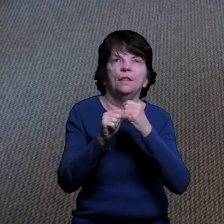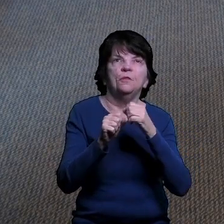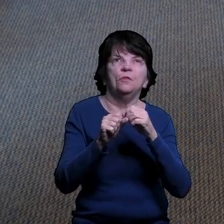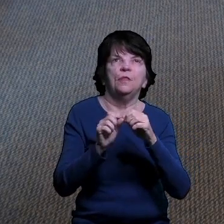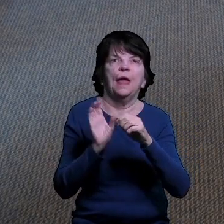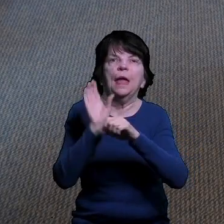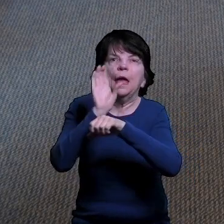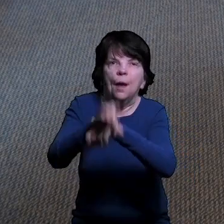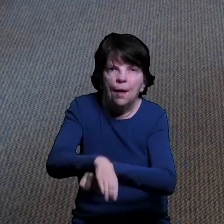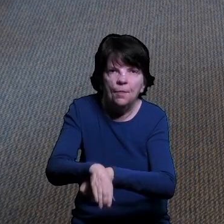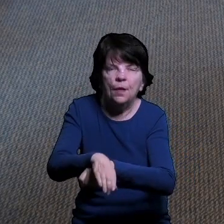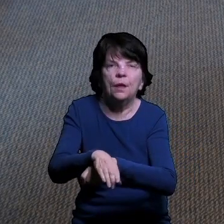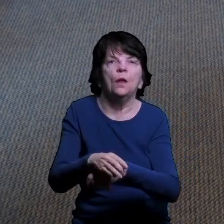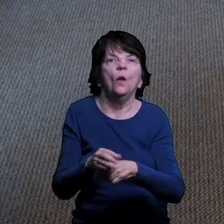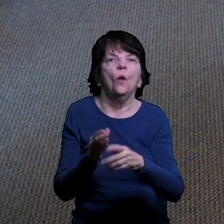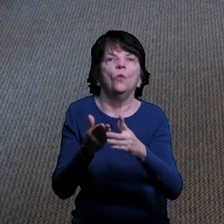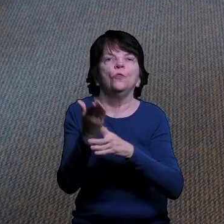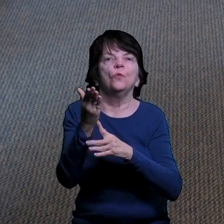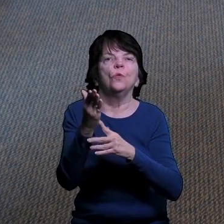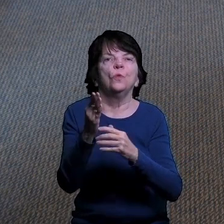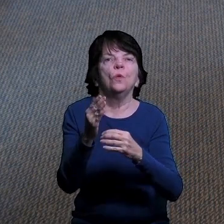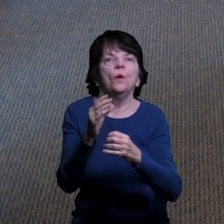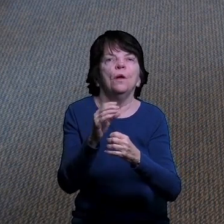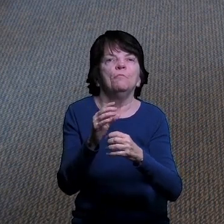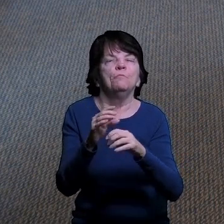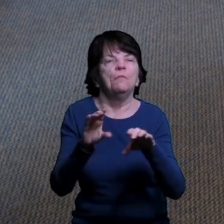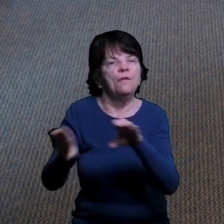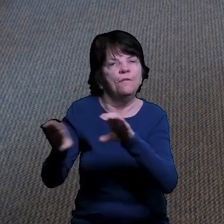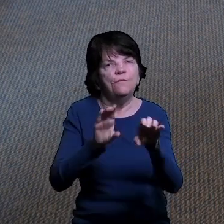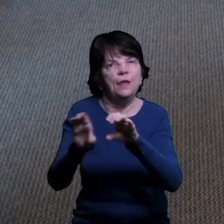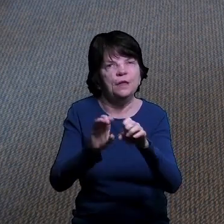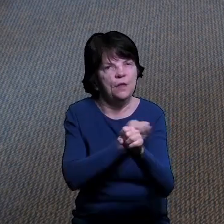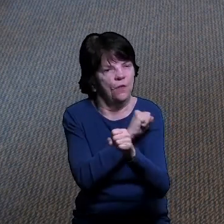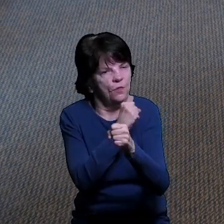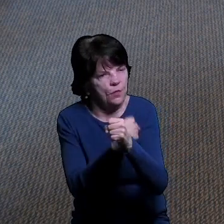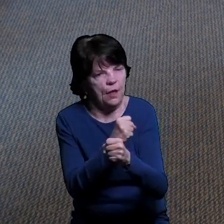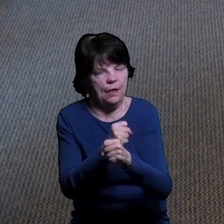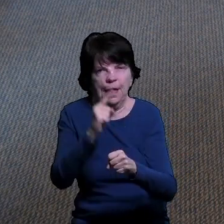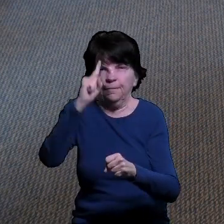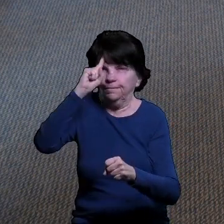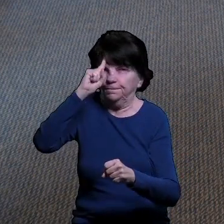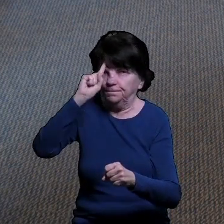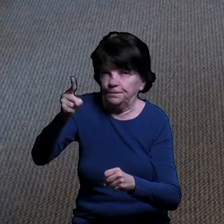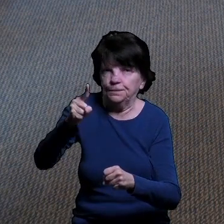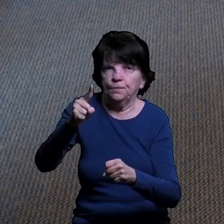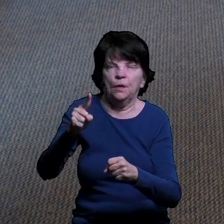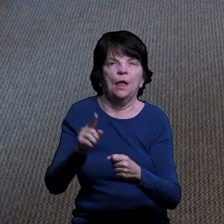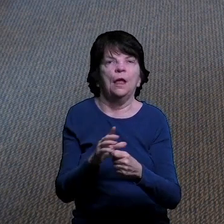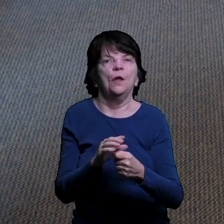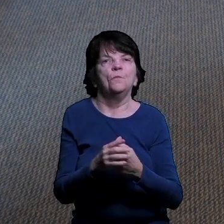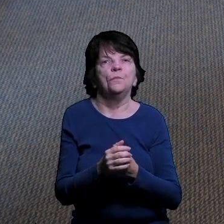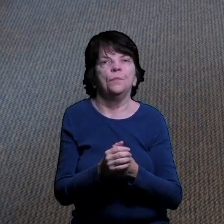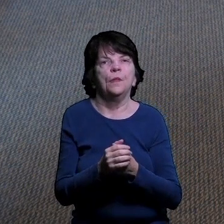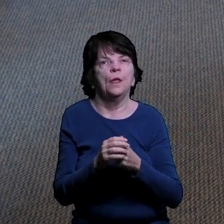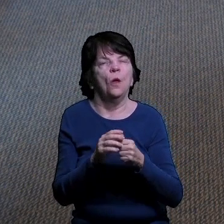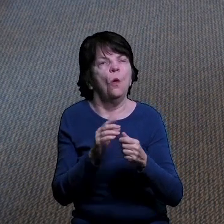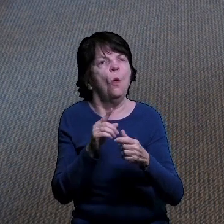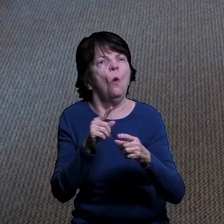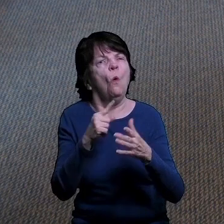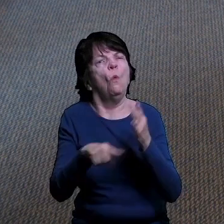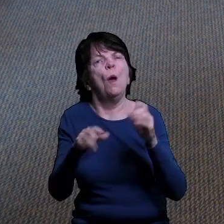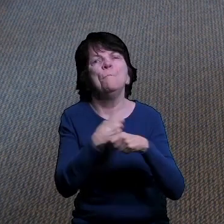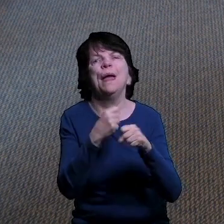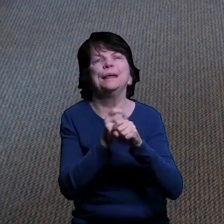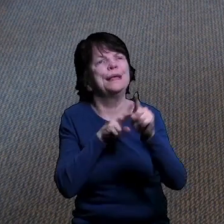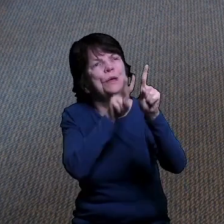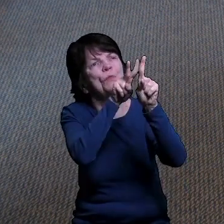courage, and strength. What makes a hero? Heroes aren't born. They are people who are ordinary people like you and me, and